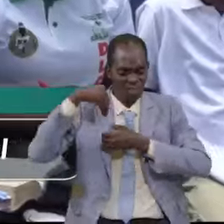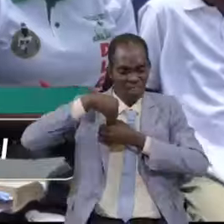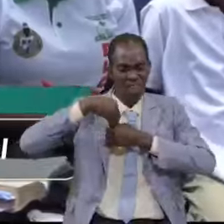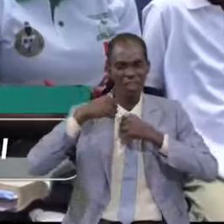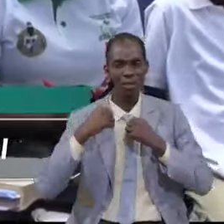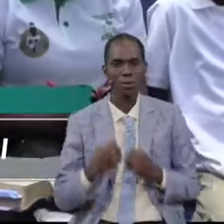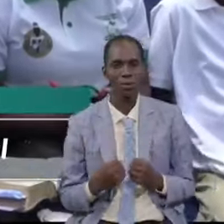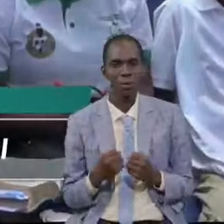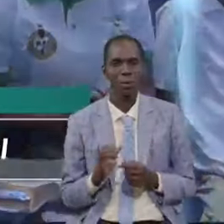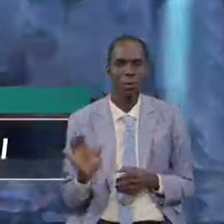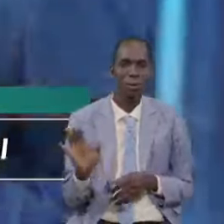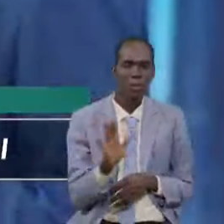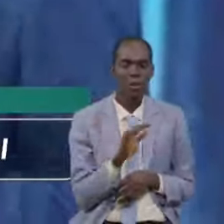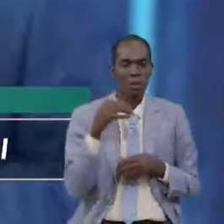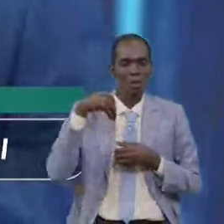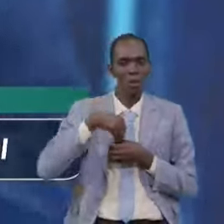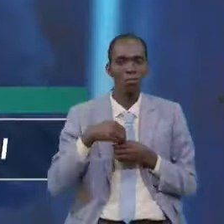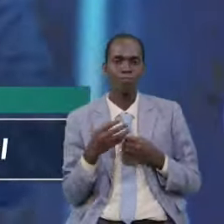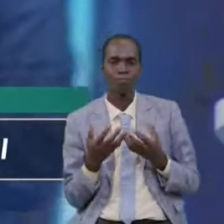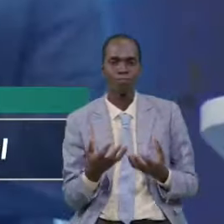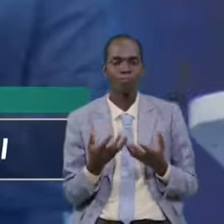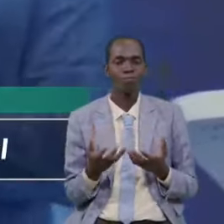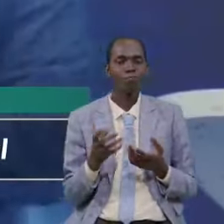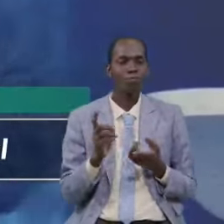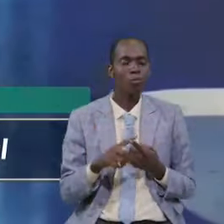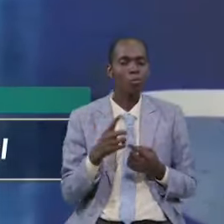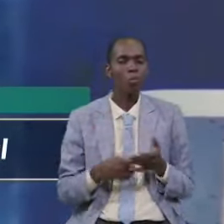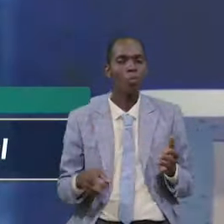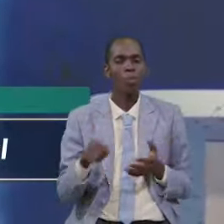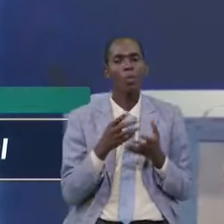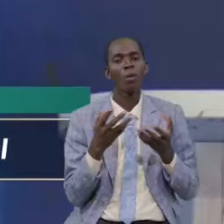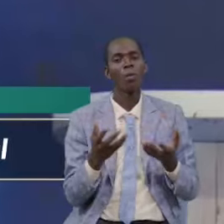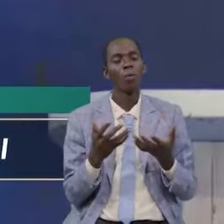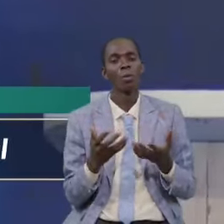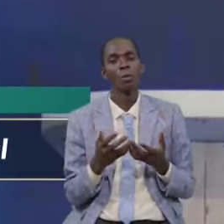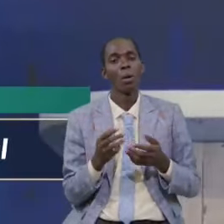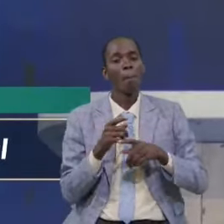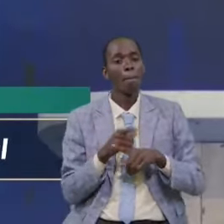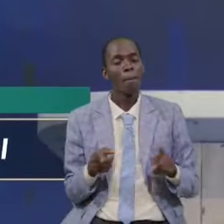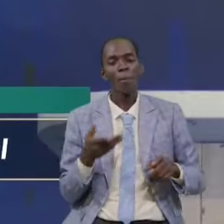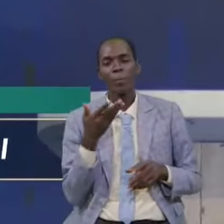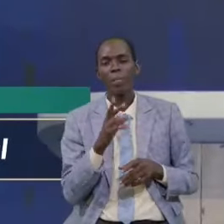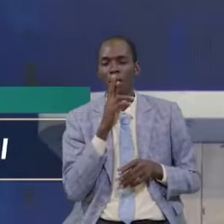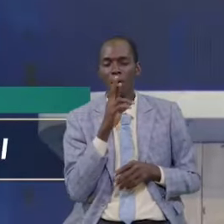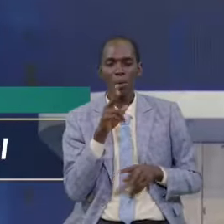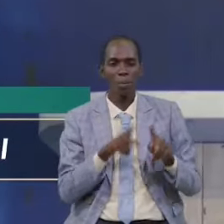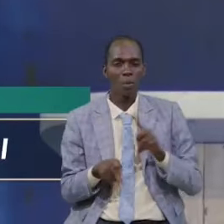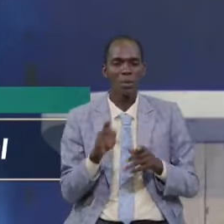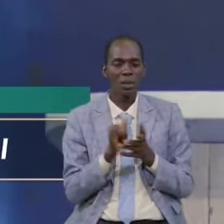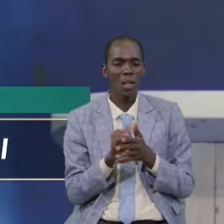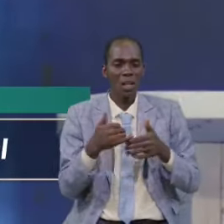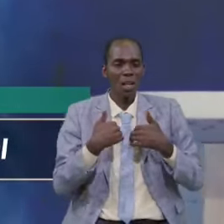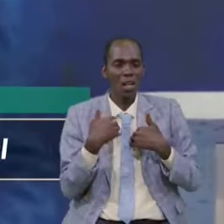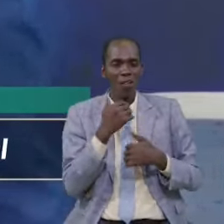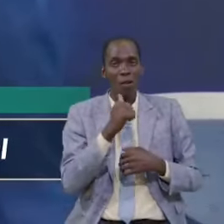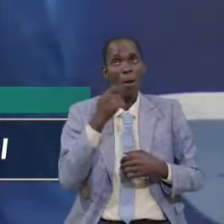desire in what they want to do, they never win. But the people that have a mind of their own, not